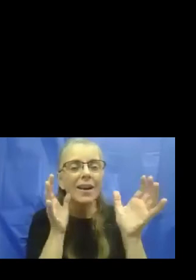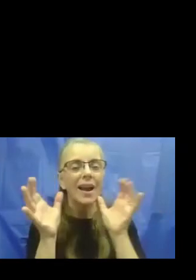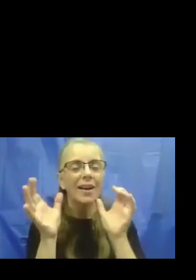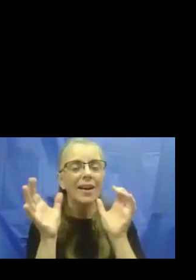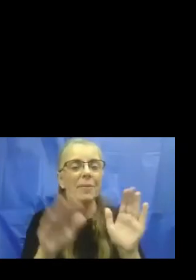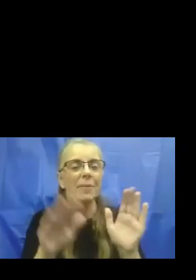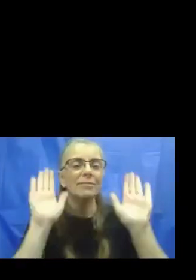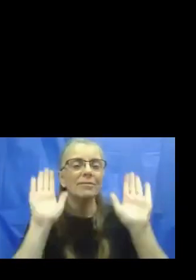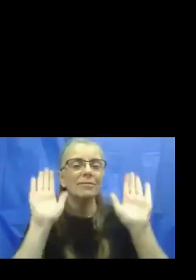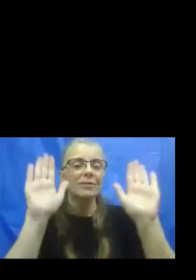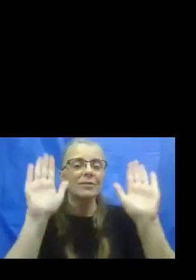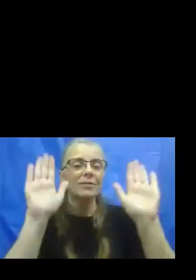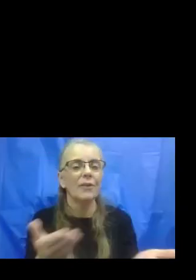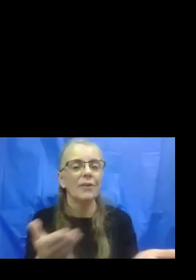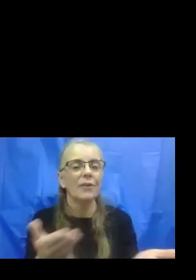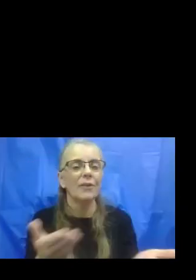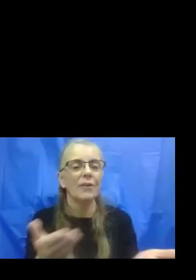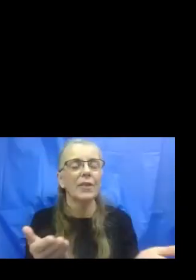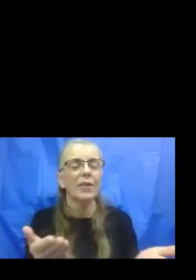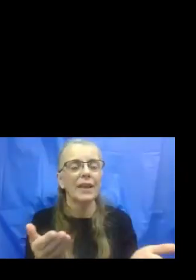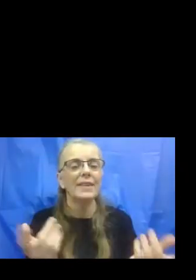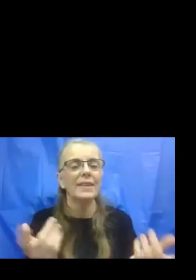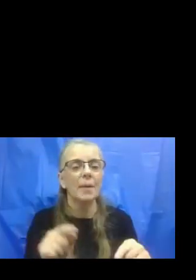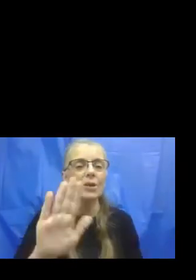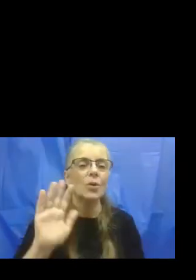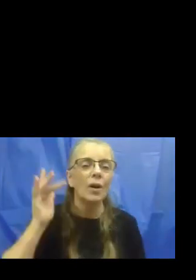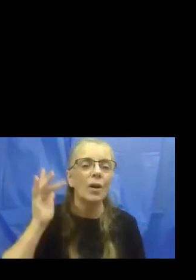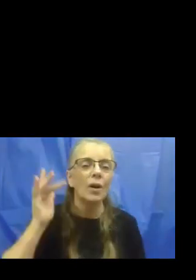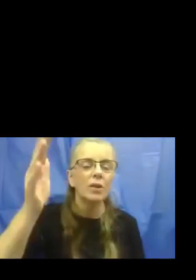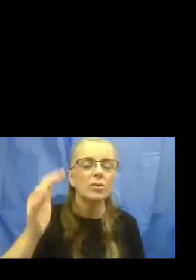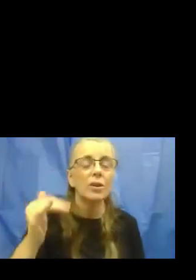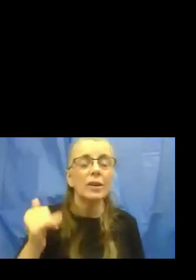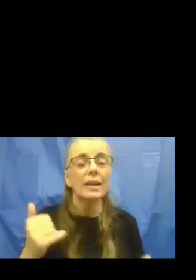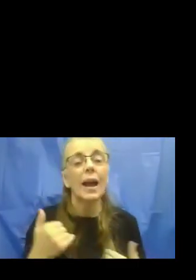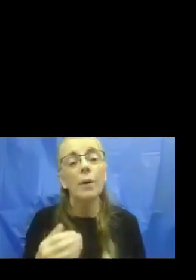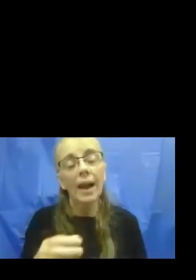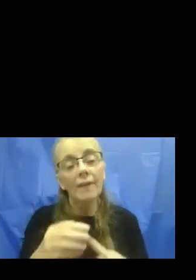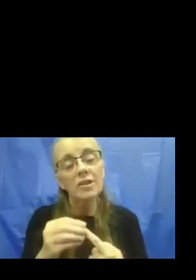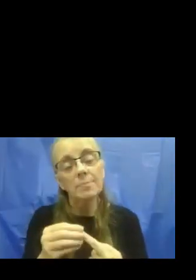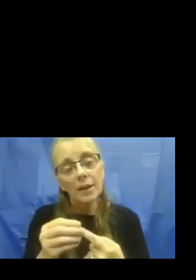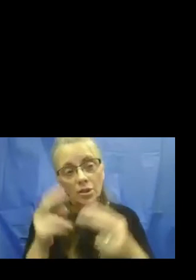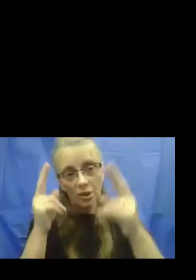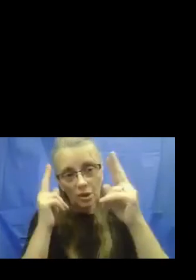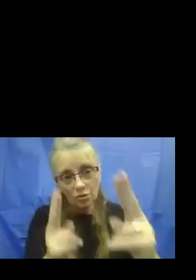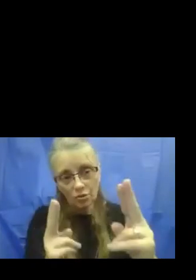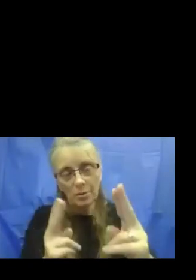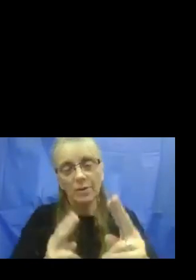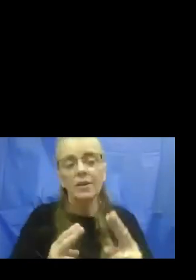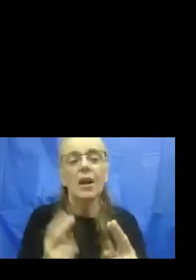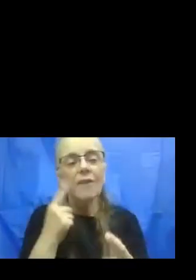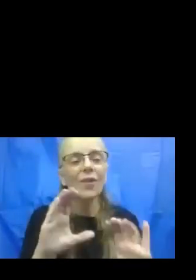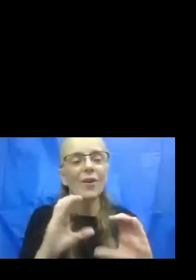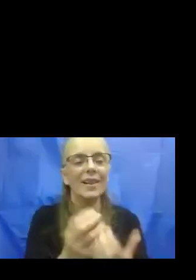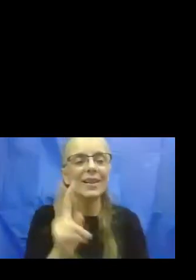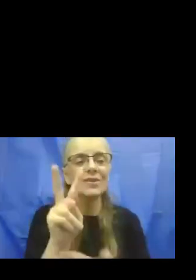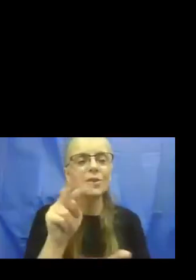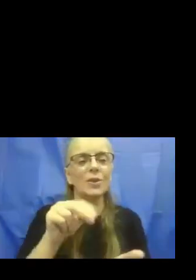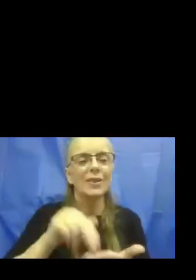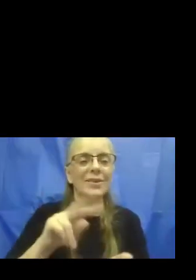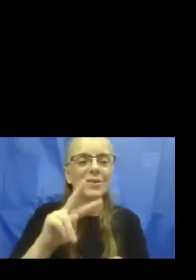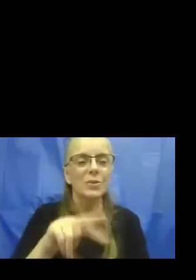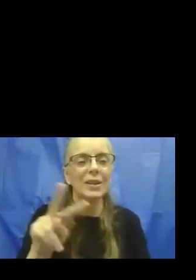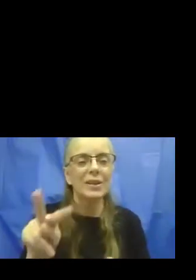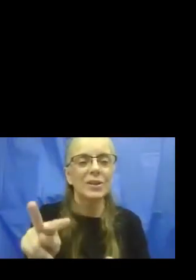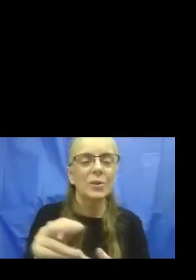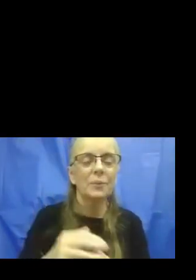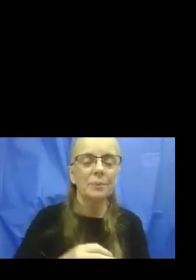tribute to share with you, the class of 2022. All of us at the National Service Office and other NFP graduates are